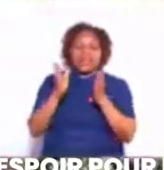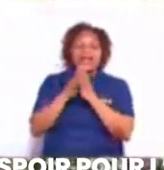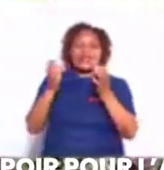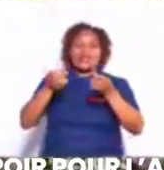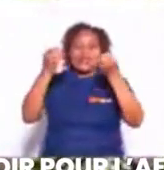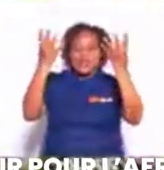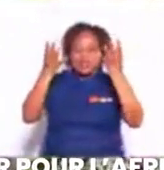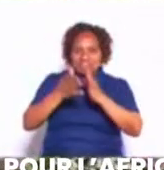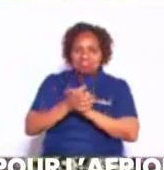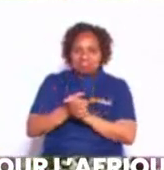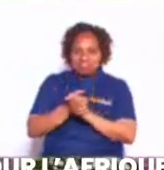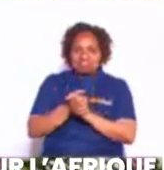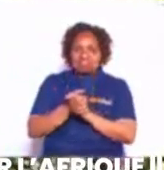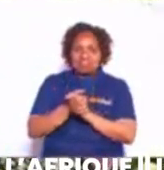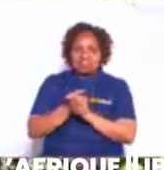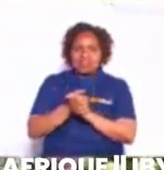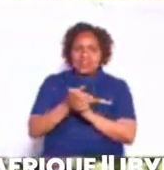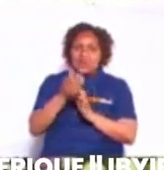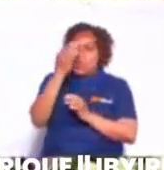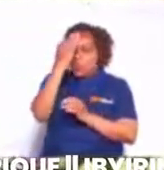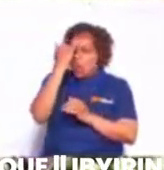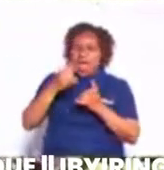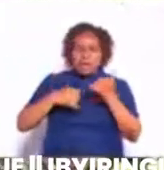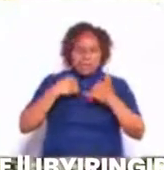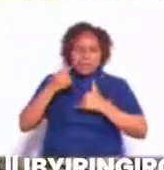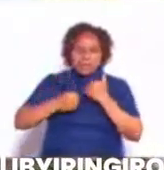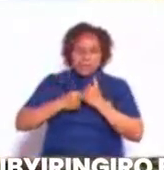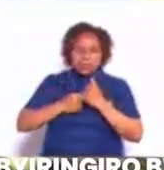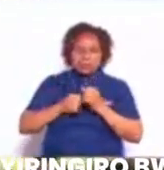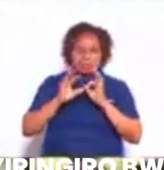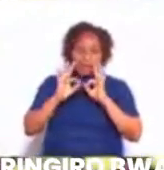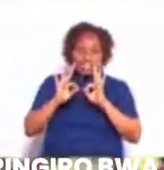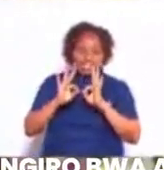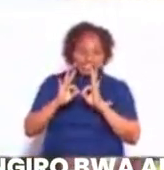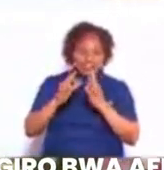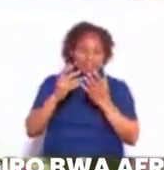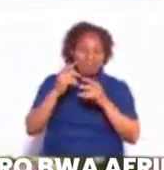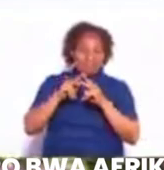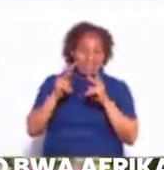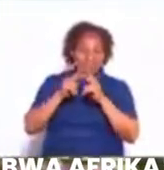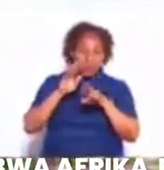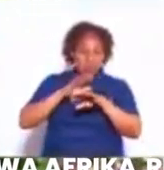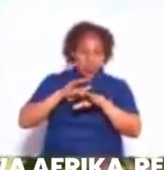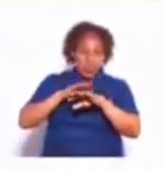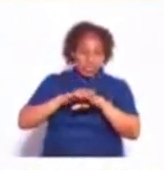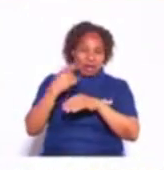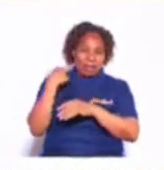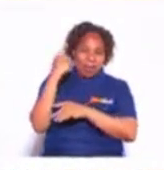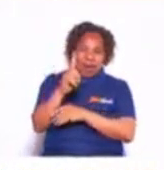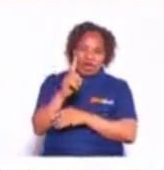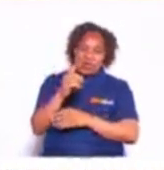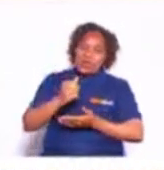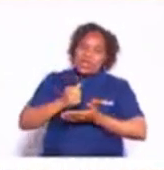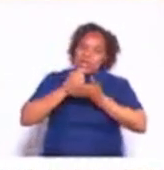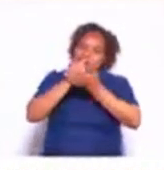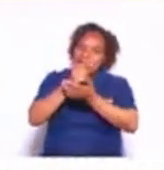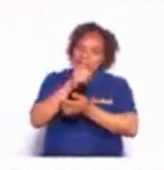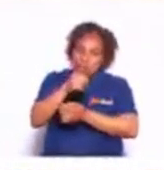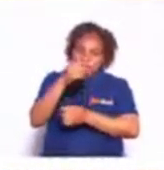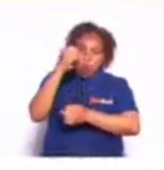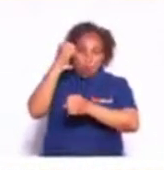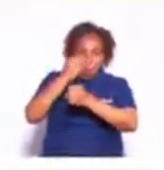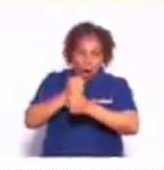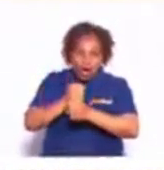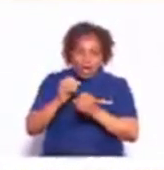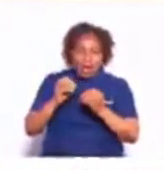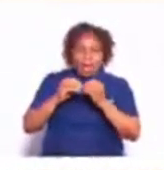Hallelujah. Why emotional intelligence is very important? Number one, it will help you in work more